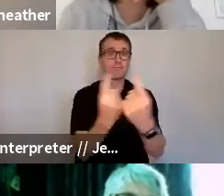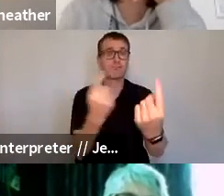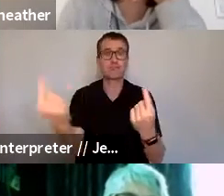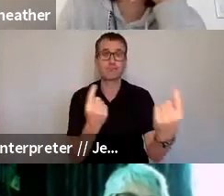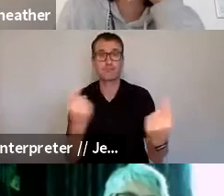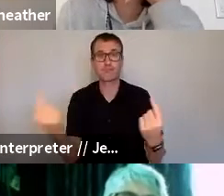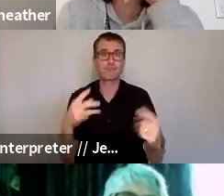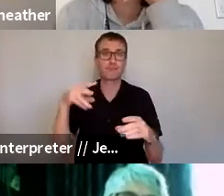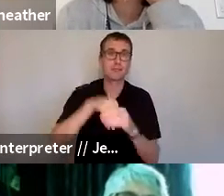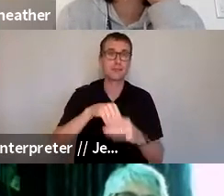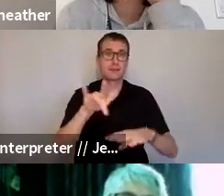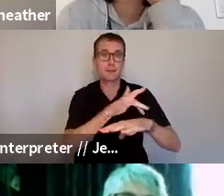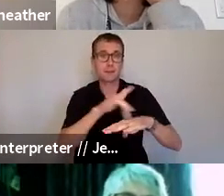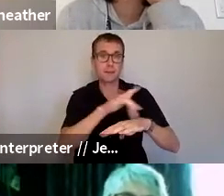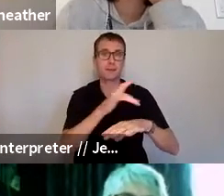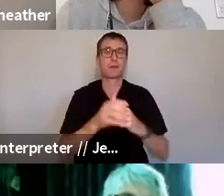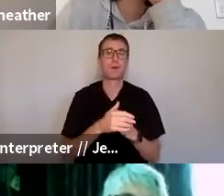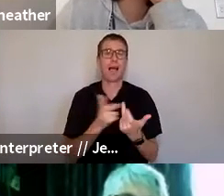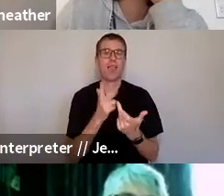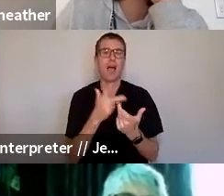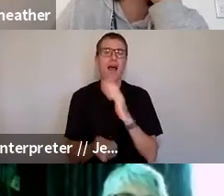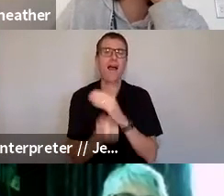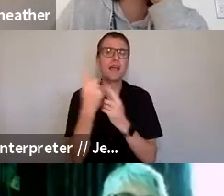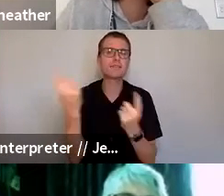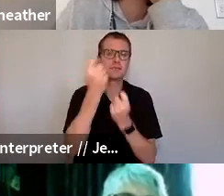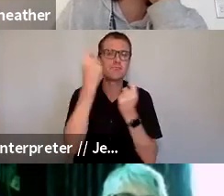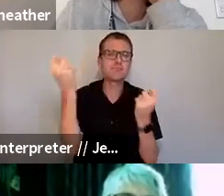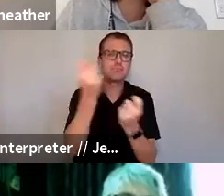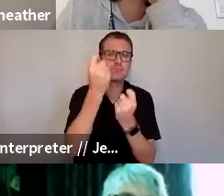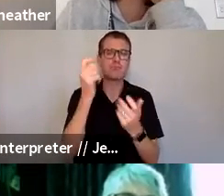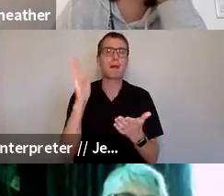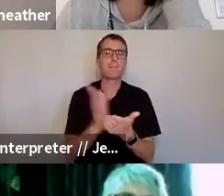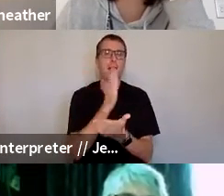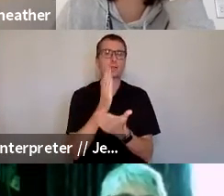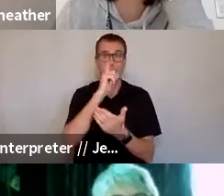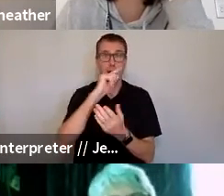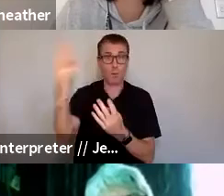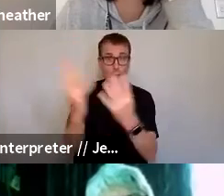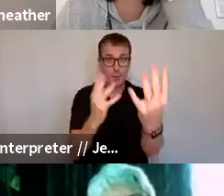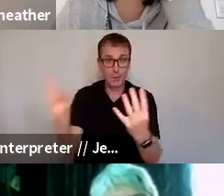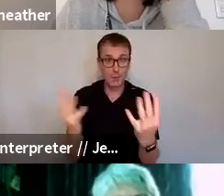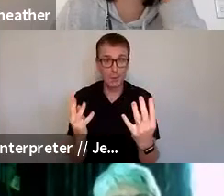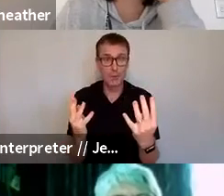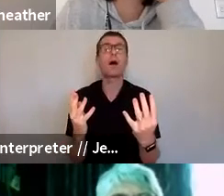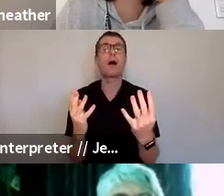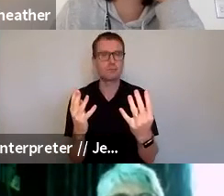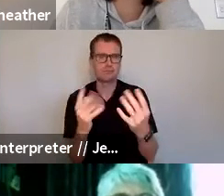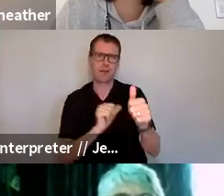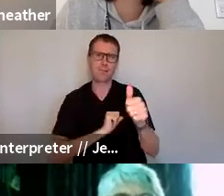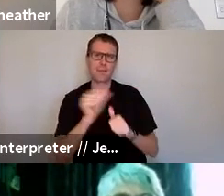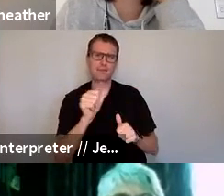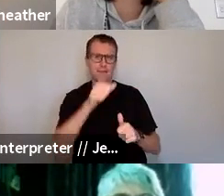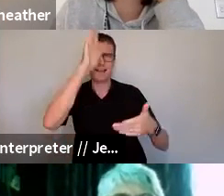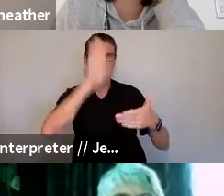that we help companies and organisations provide, that they feel like they have the best experience that